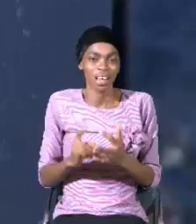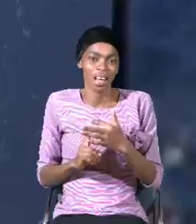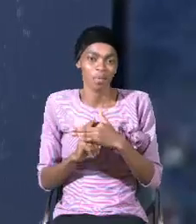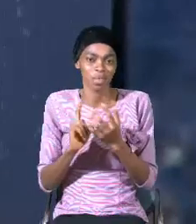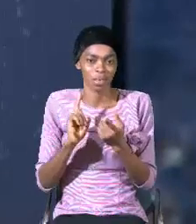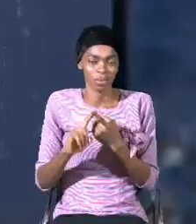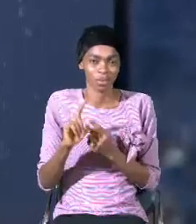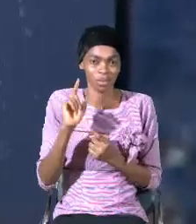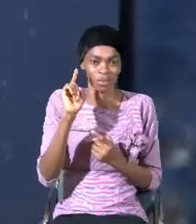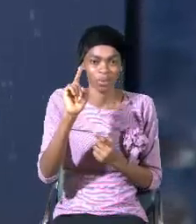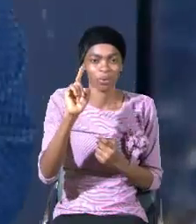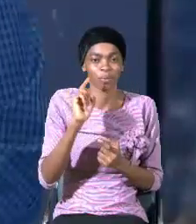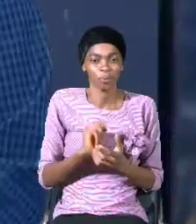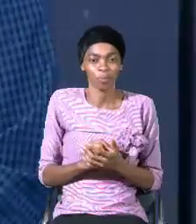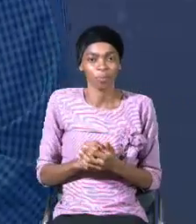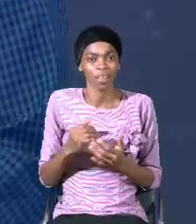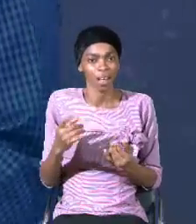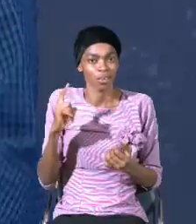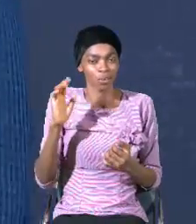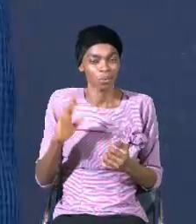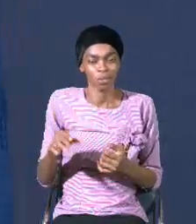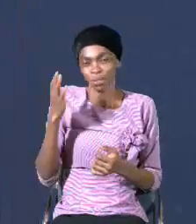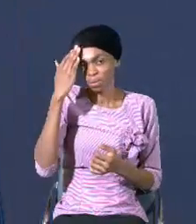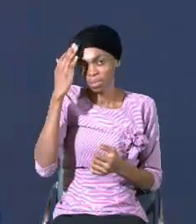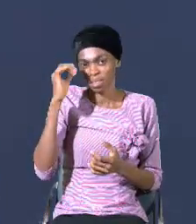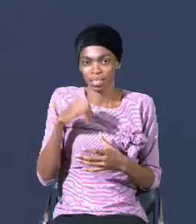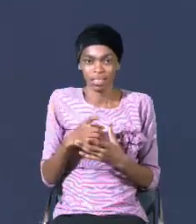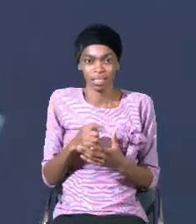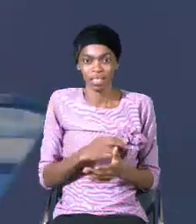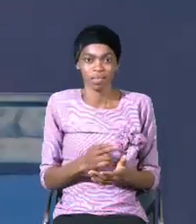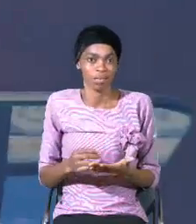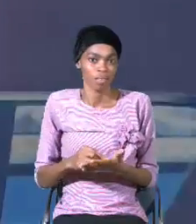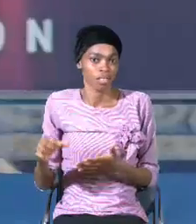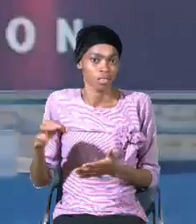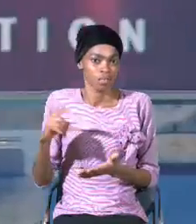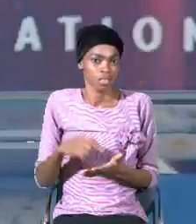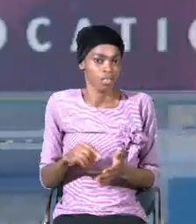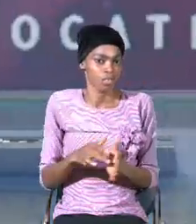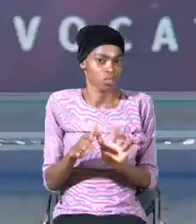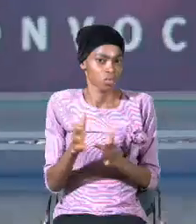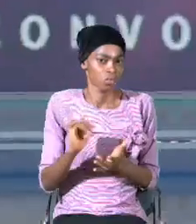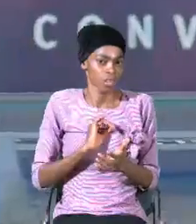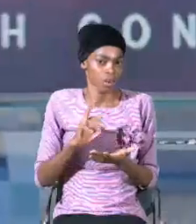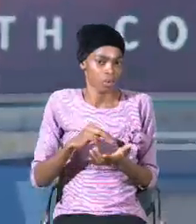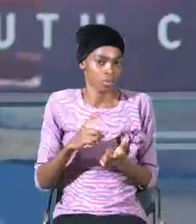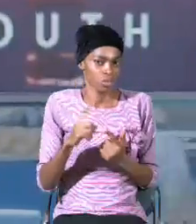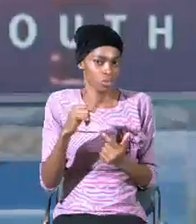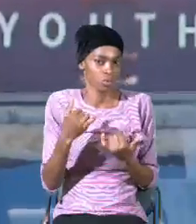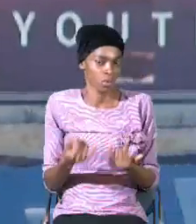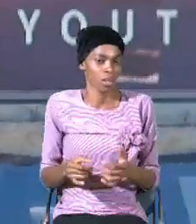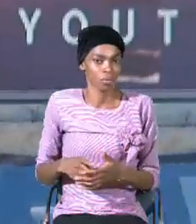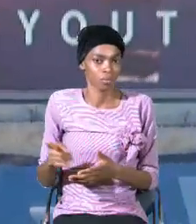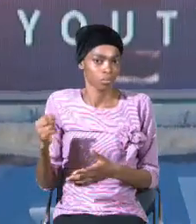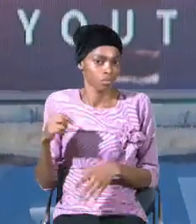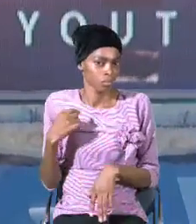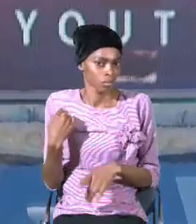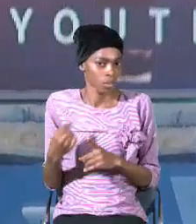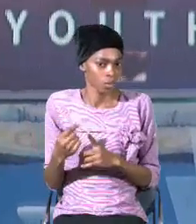thee. You are going to notice in that verse of scripture I read to you now, the word